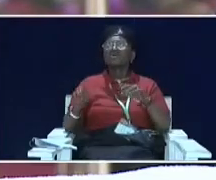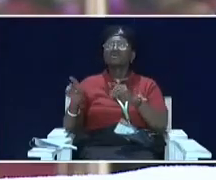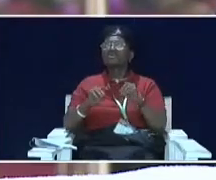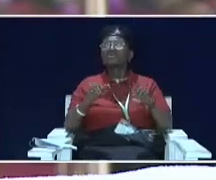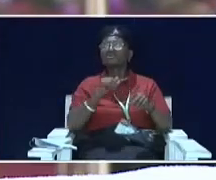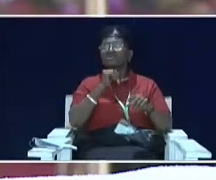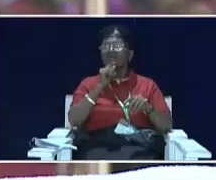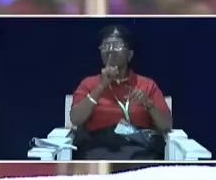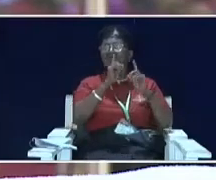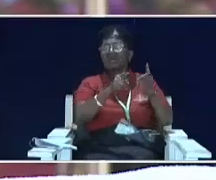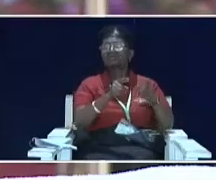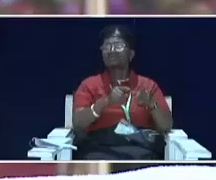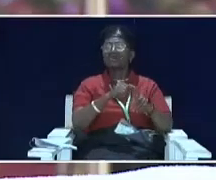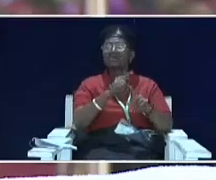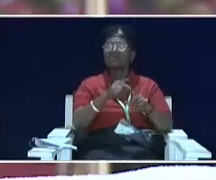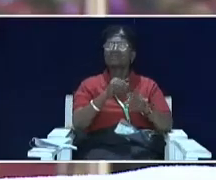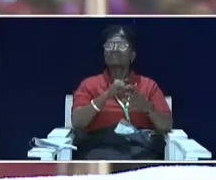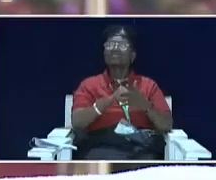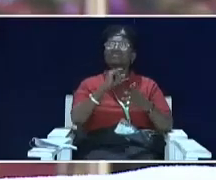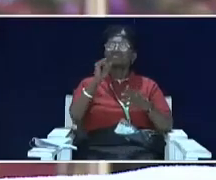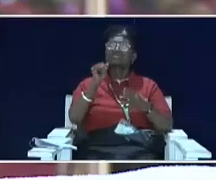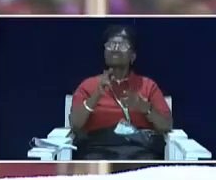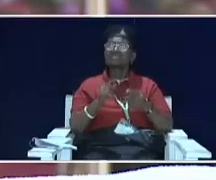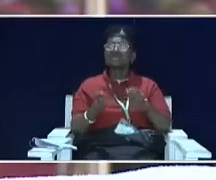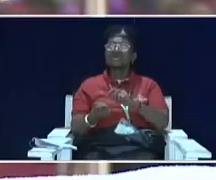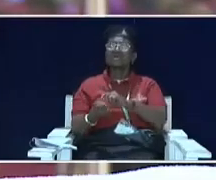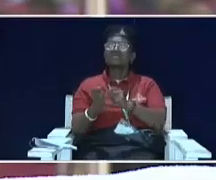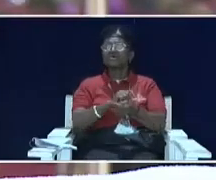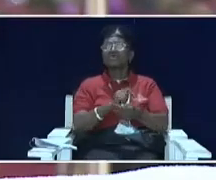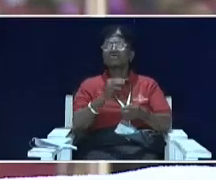And then when it was the turn of Elijah,